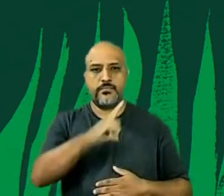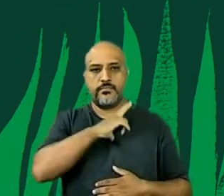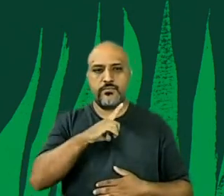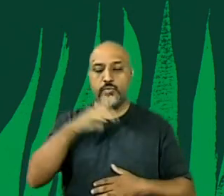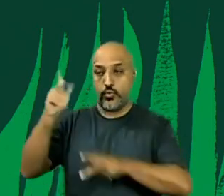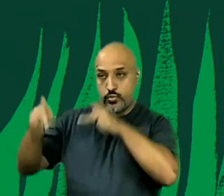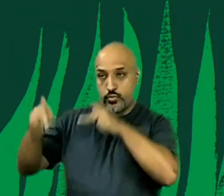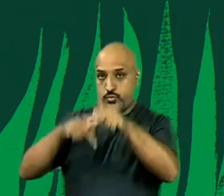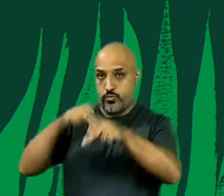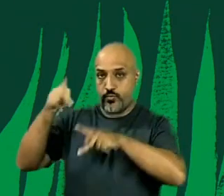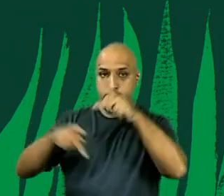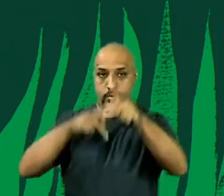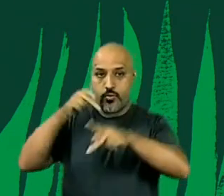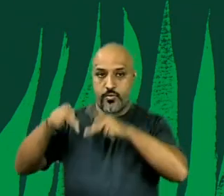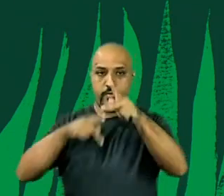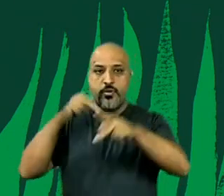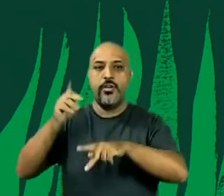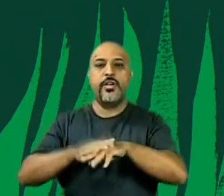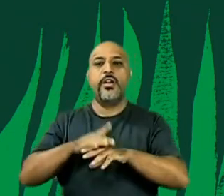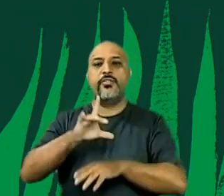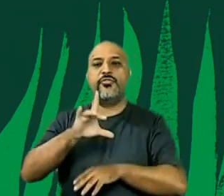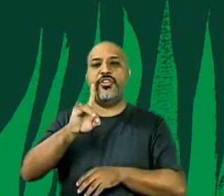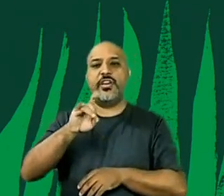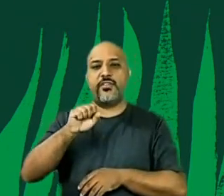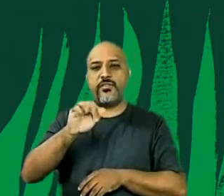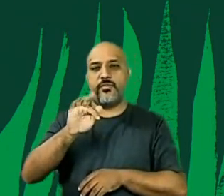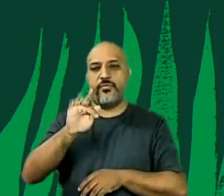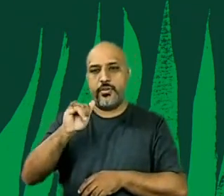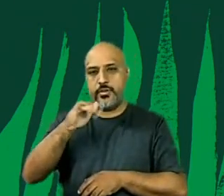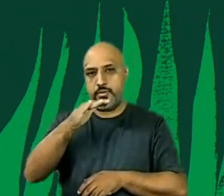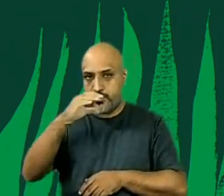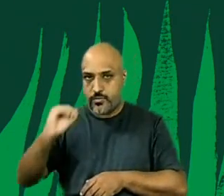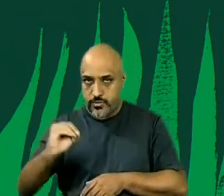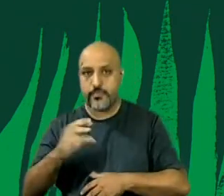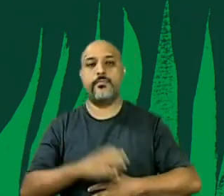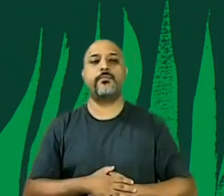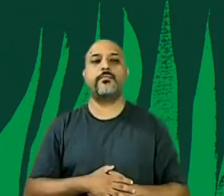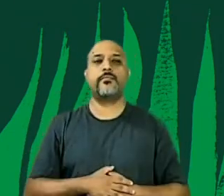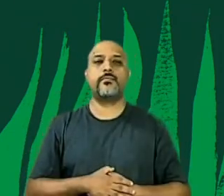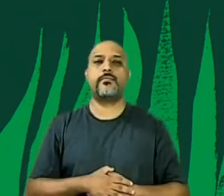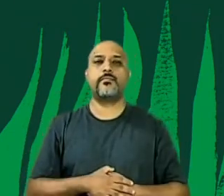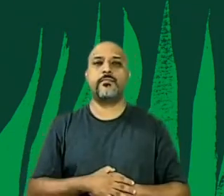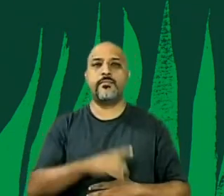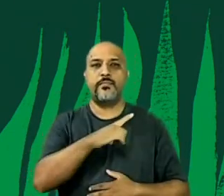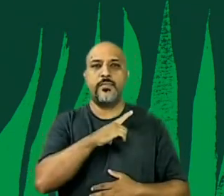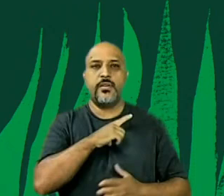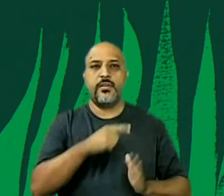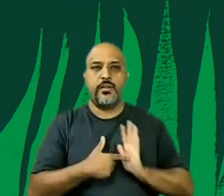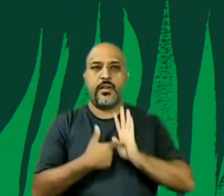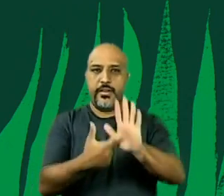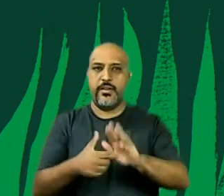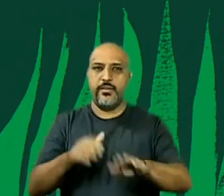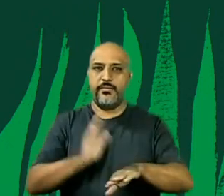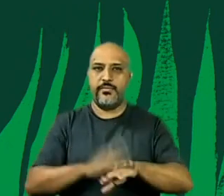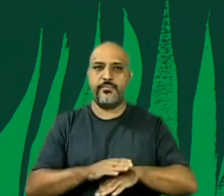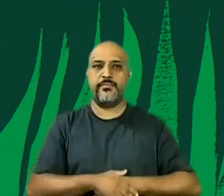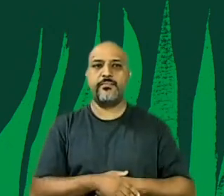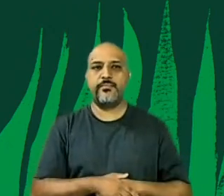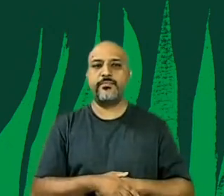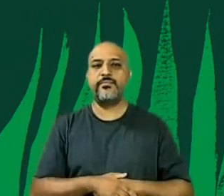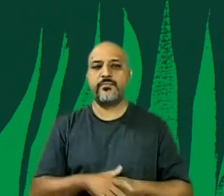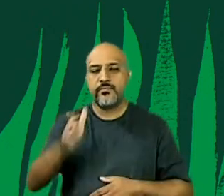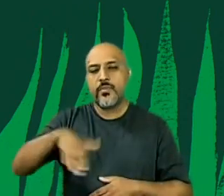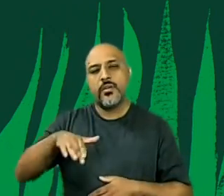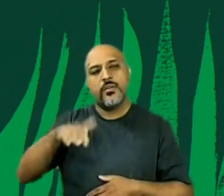similitude and brotherhood and sisterhood between the peoples of the diaspora. And here I've stated also that